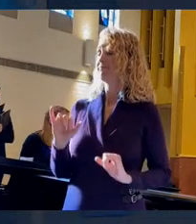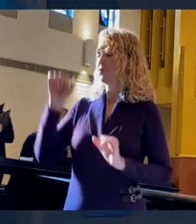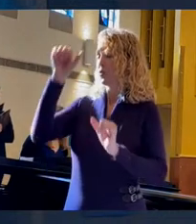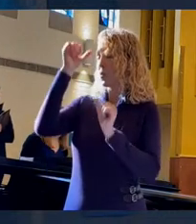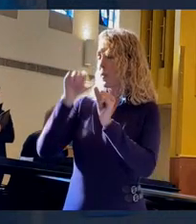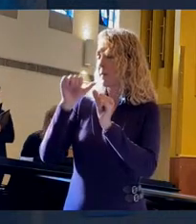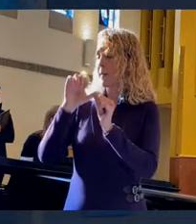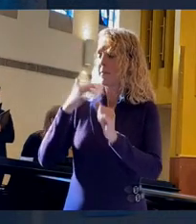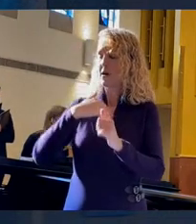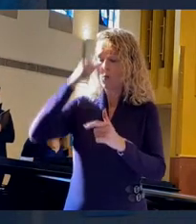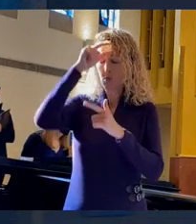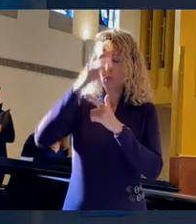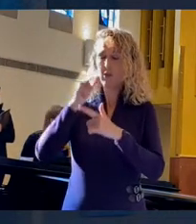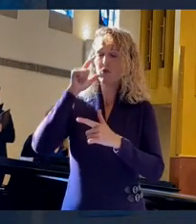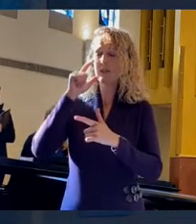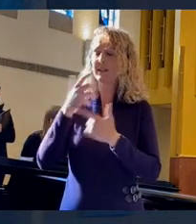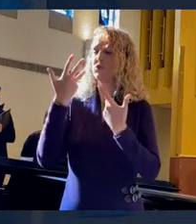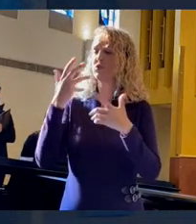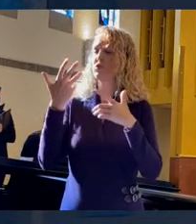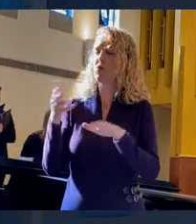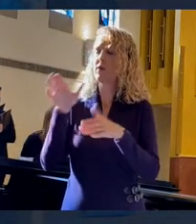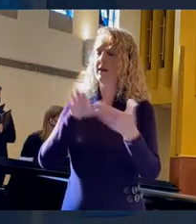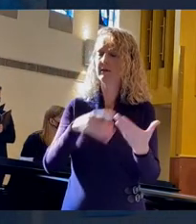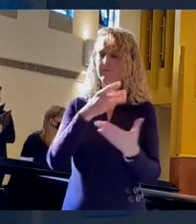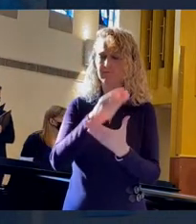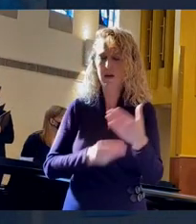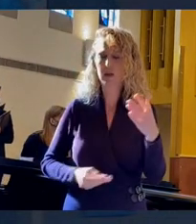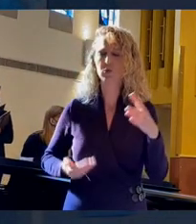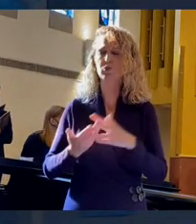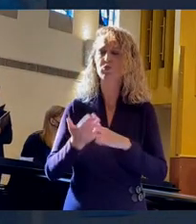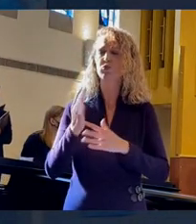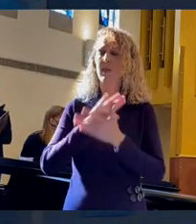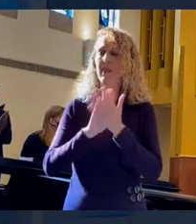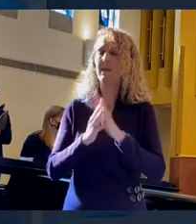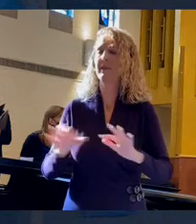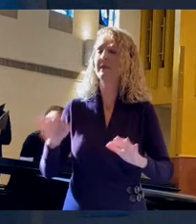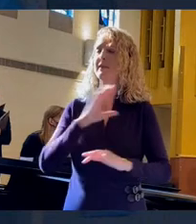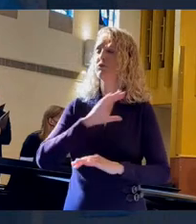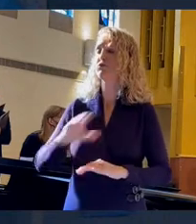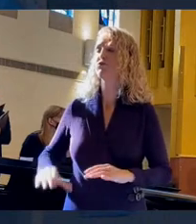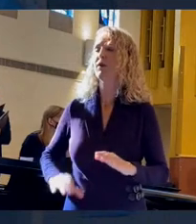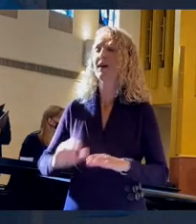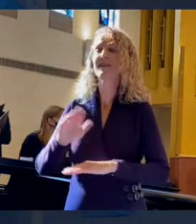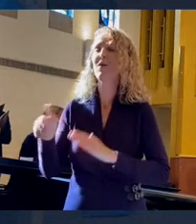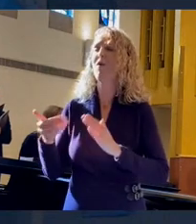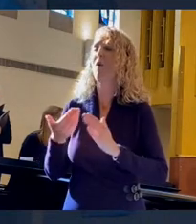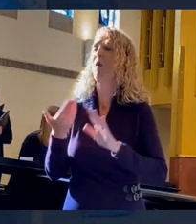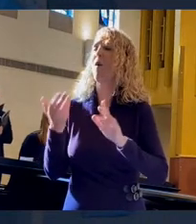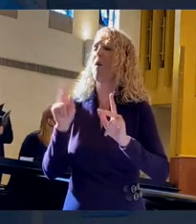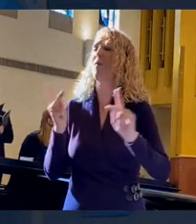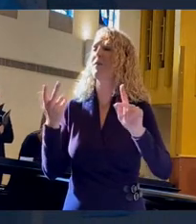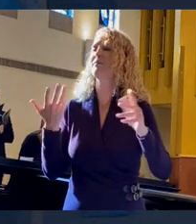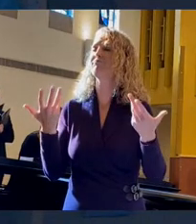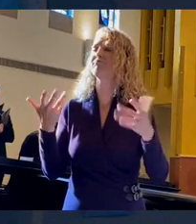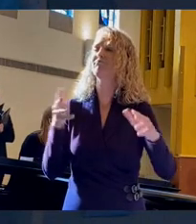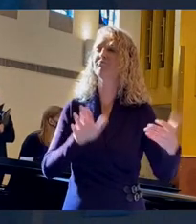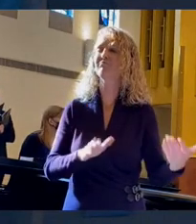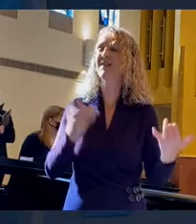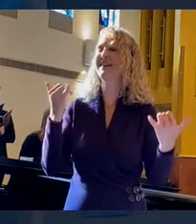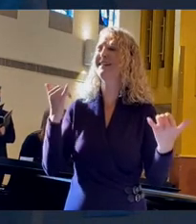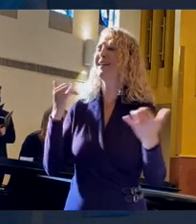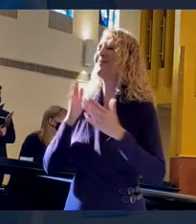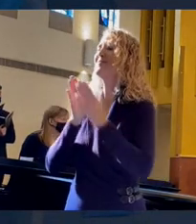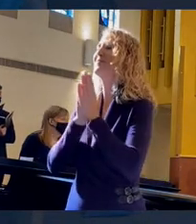Remember our brothers and sisters who have fallen asleep in the peace of Christ and all the dead whose faith you alone have known. Admit them